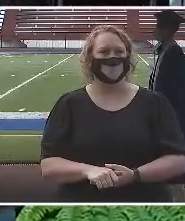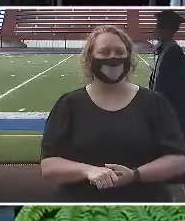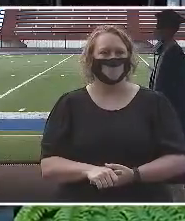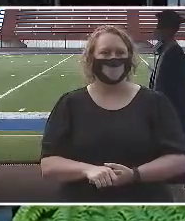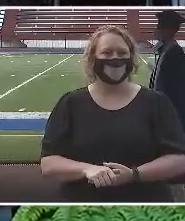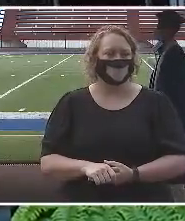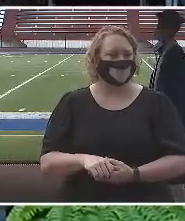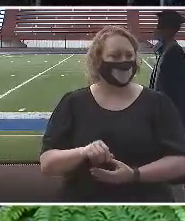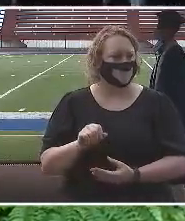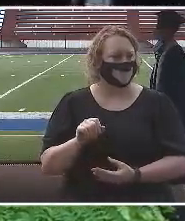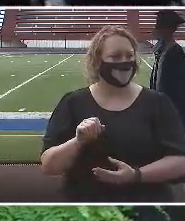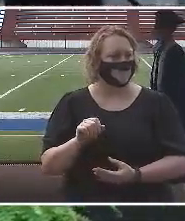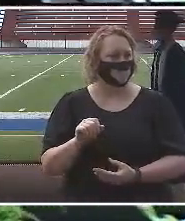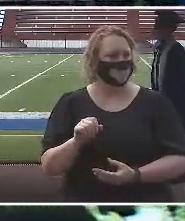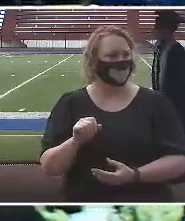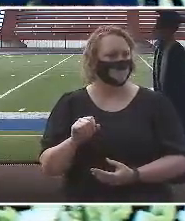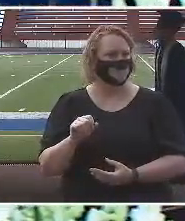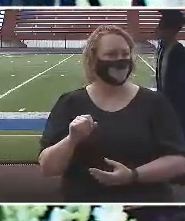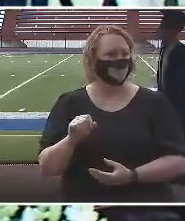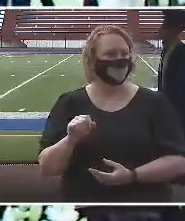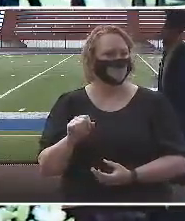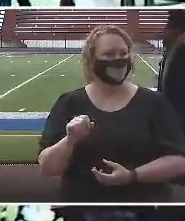Reiner Sean Jumalin.